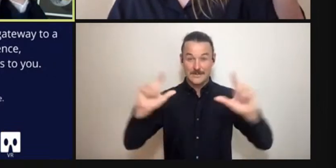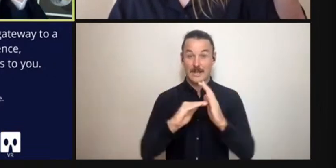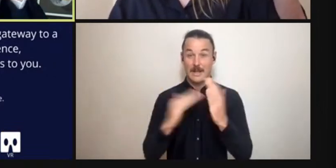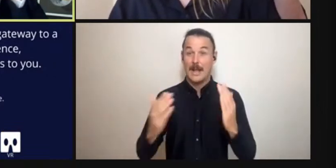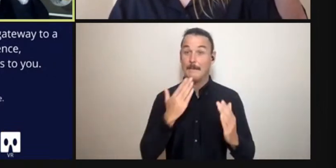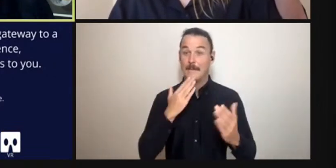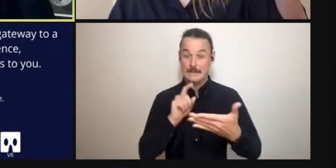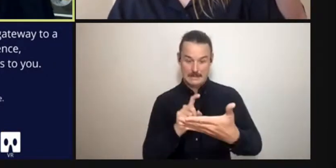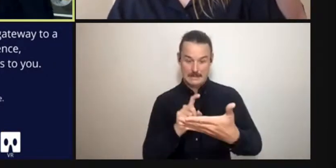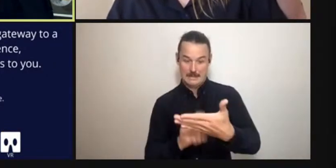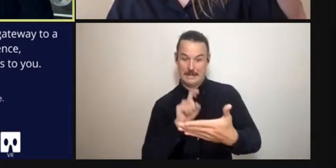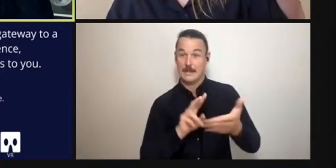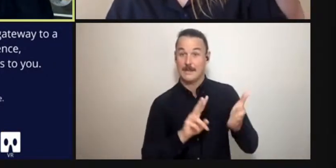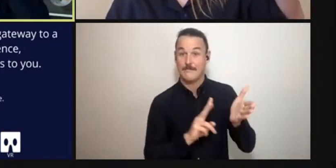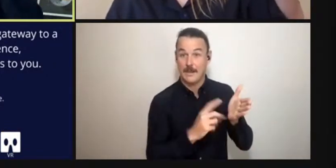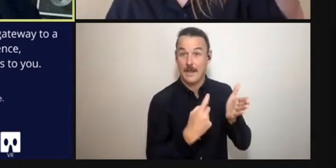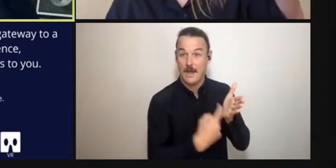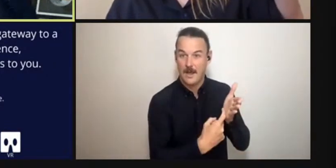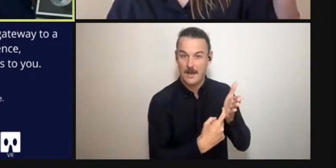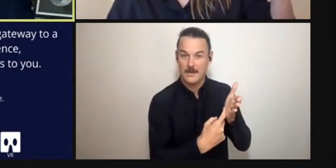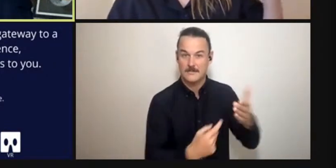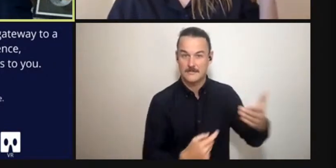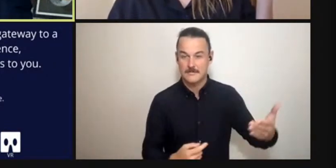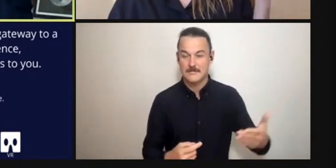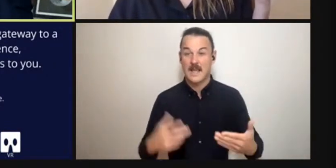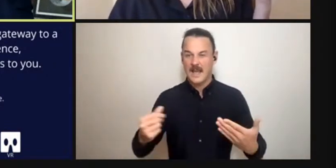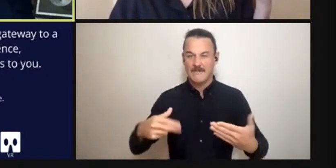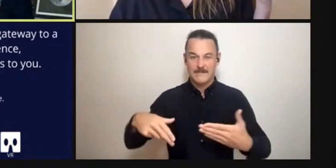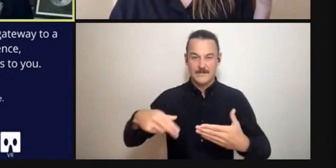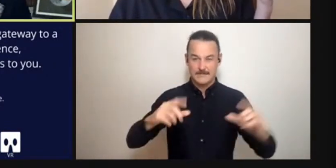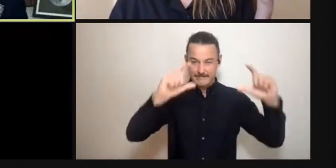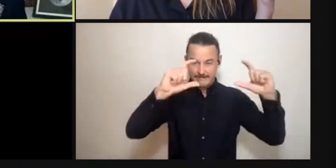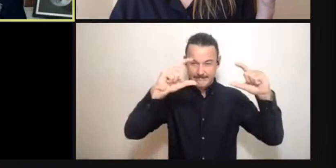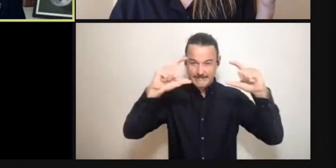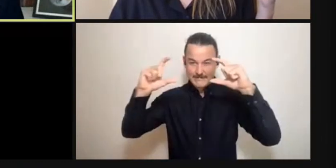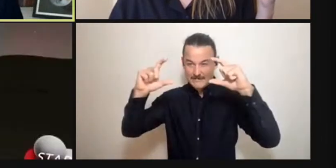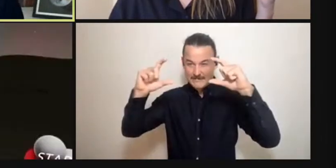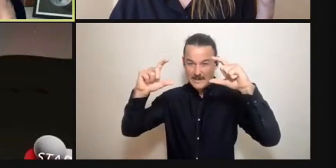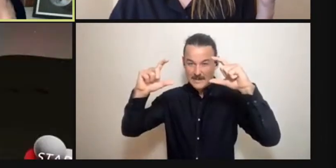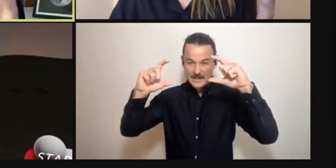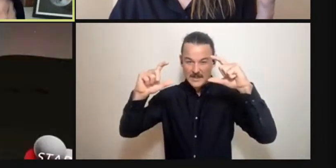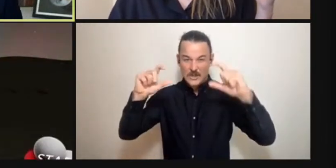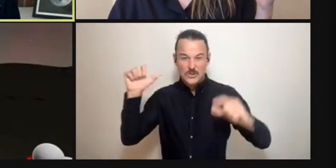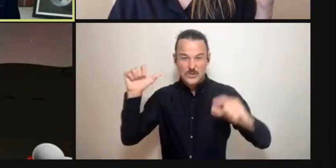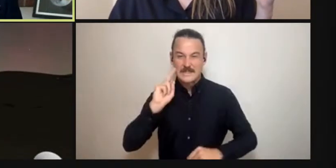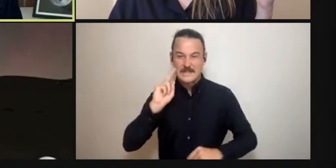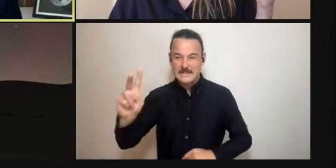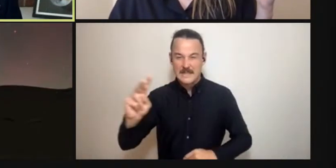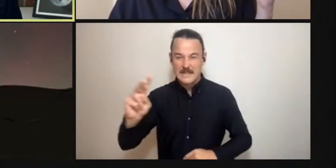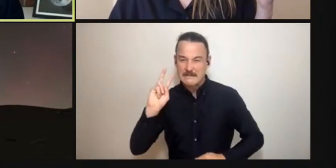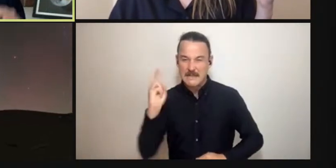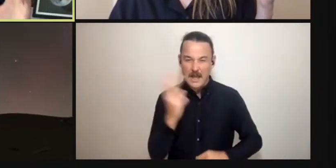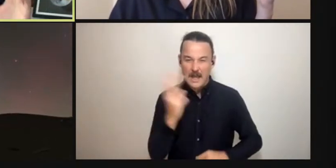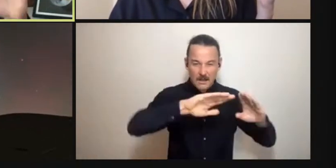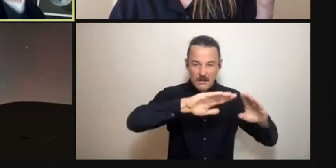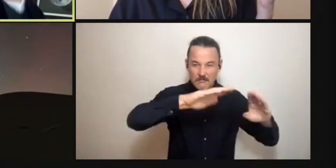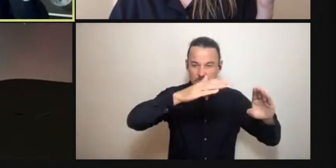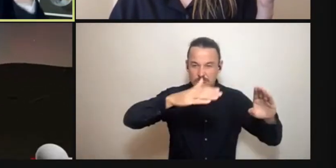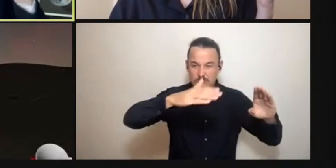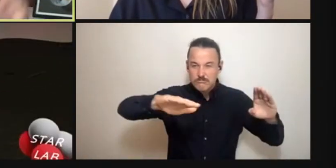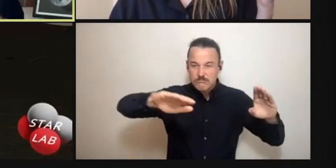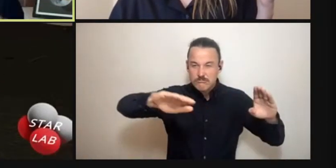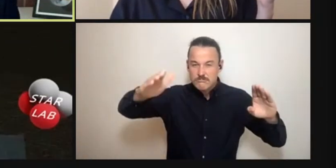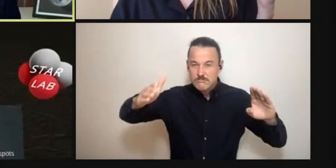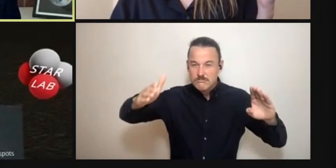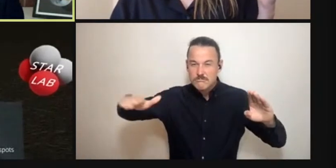your clips, get your bearings. You should see a dark landscape around you. There's lots of interesting icons. There's a